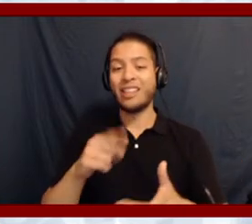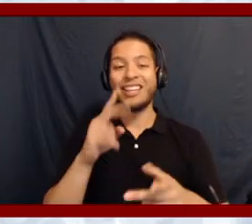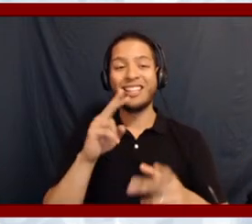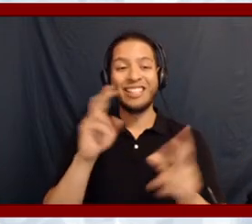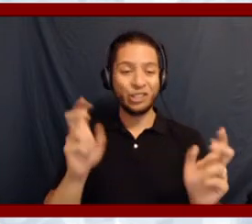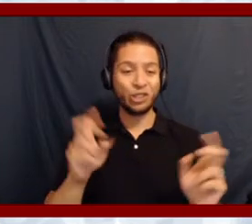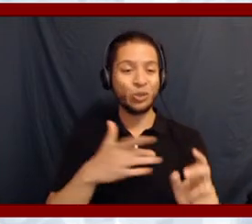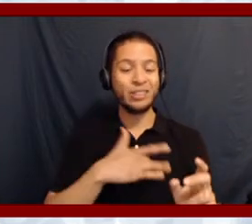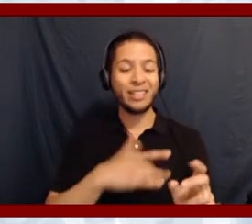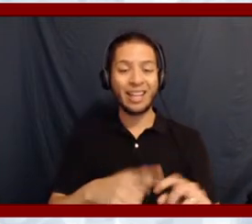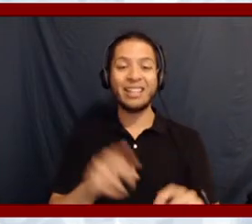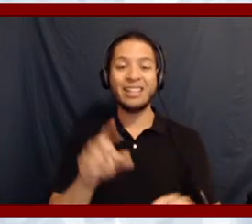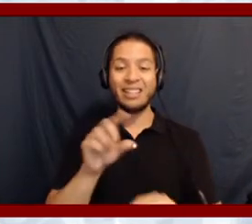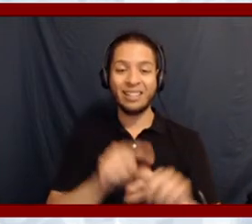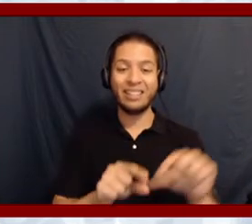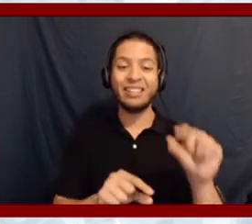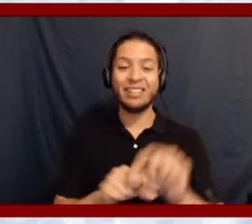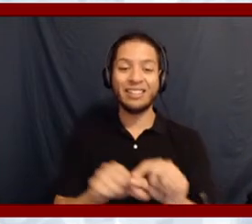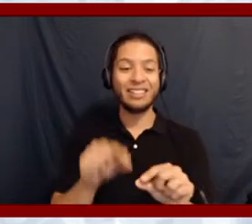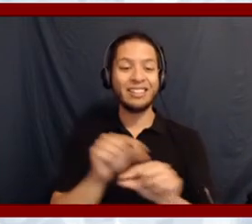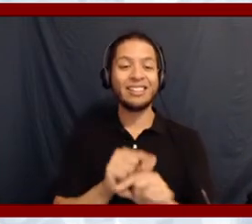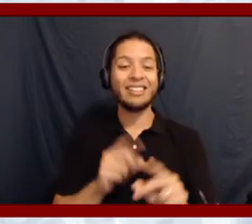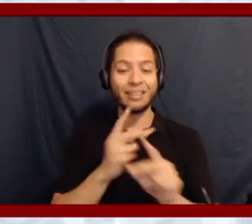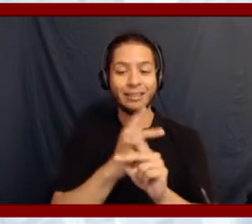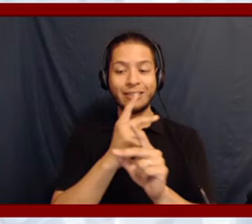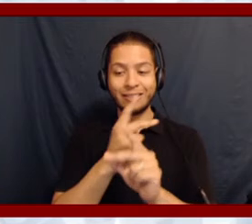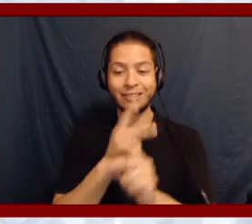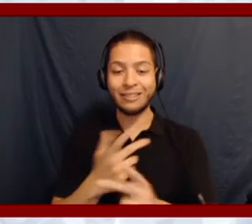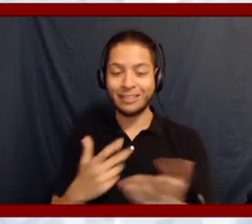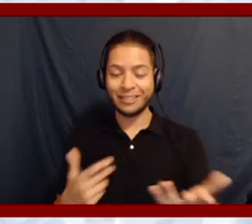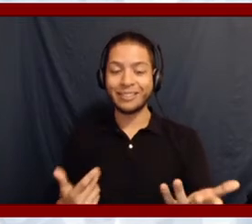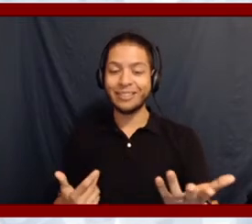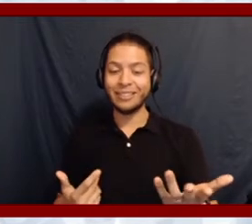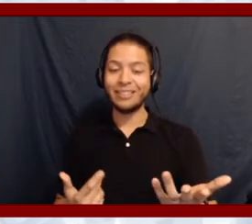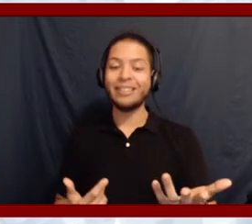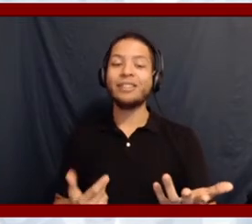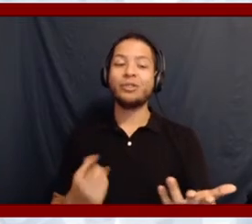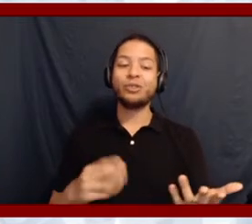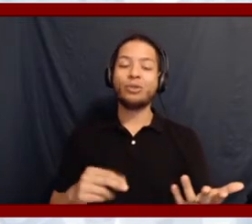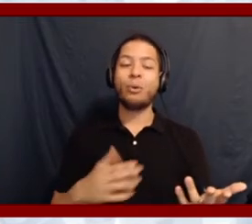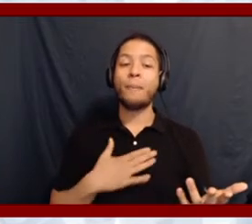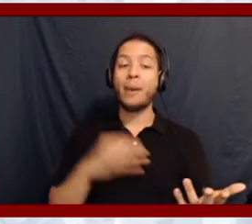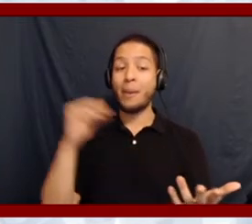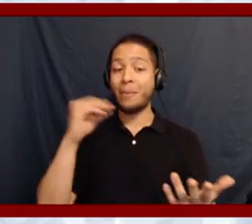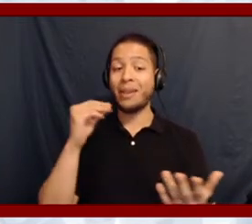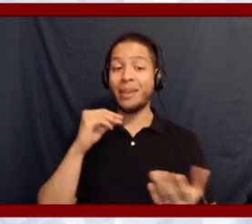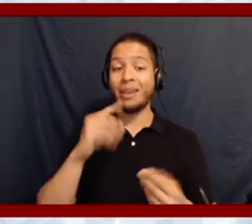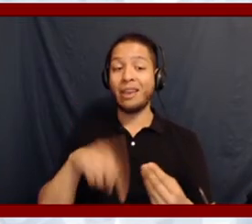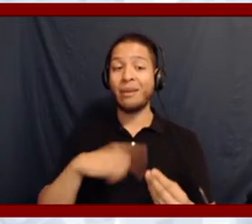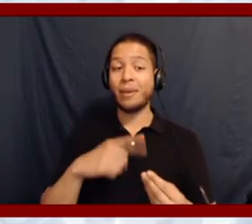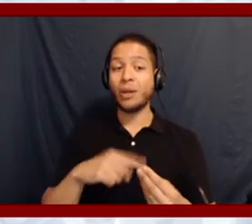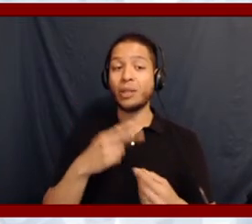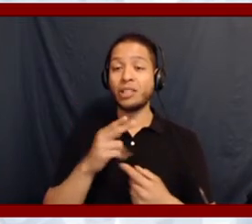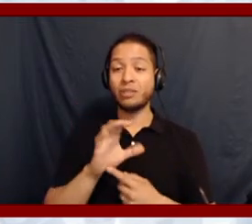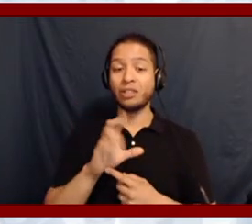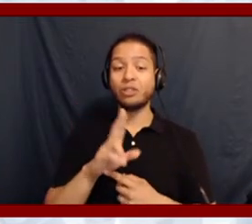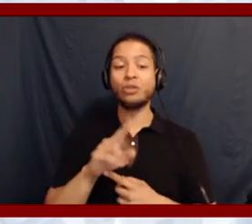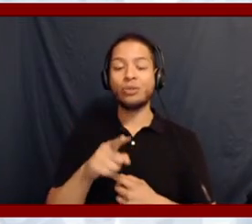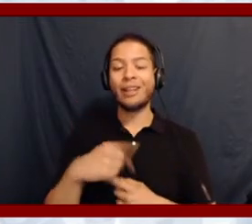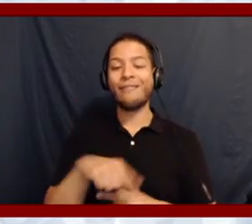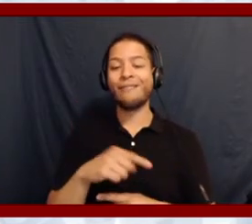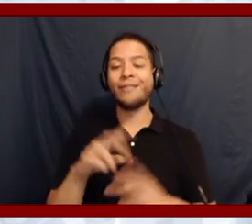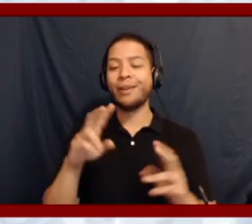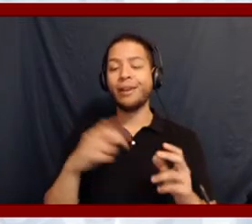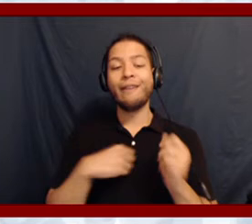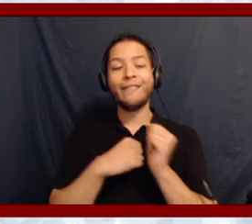for HBCUs, there are, in my opinion, a lot of those foundational needs issues, such